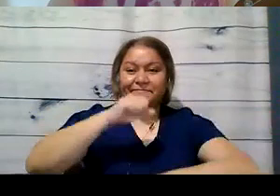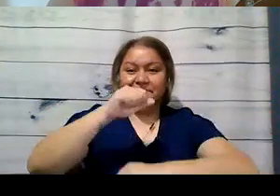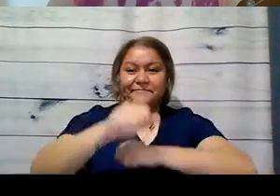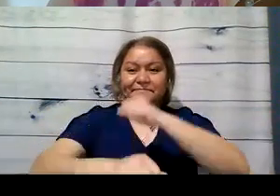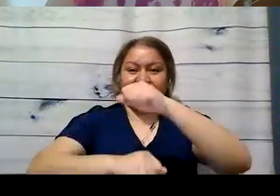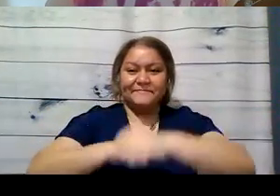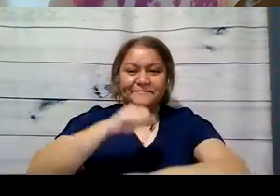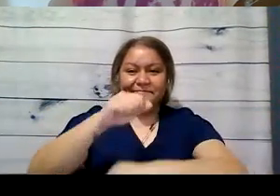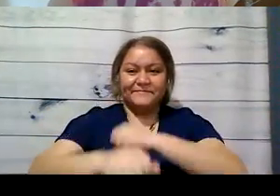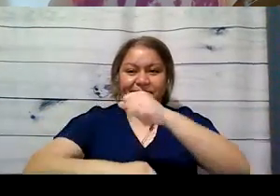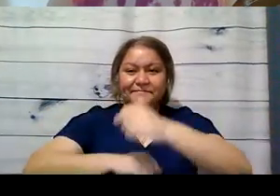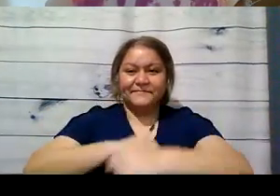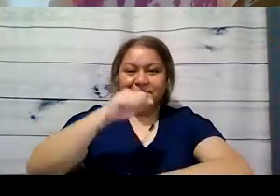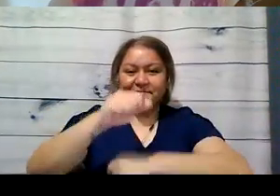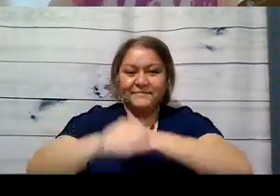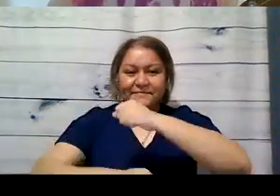Roly-poly,